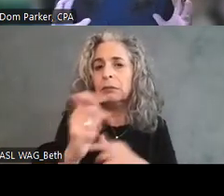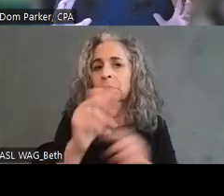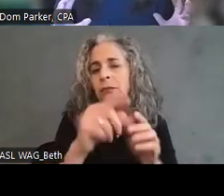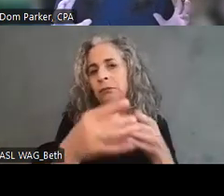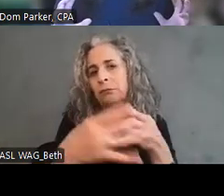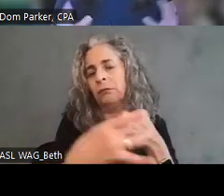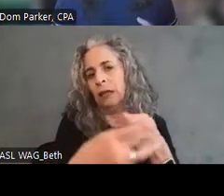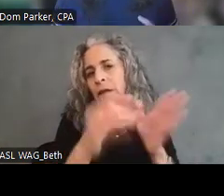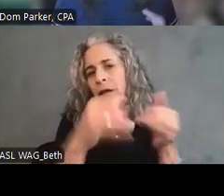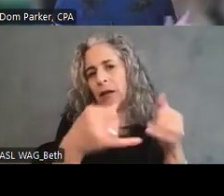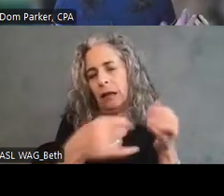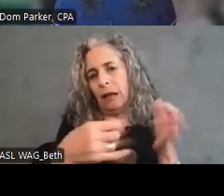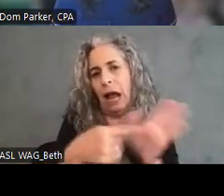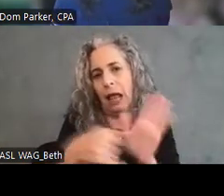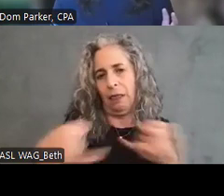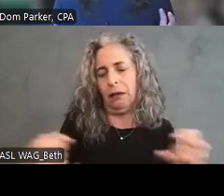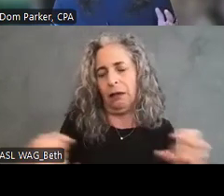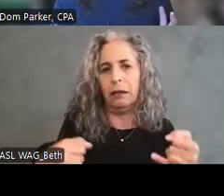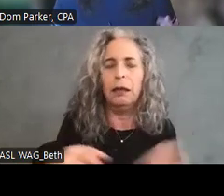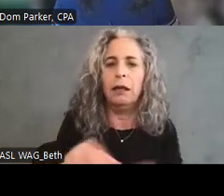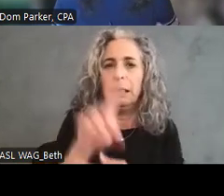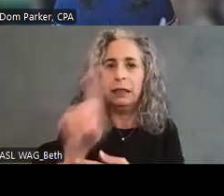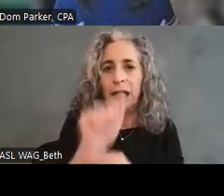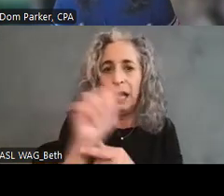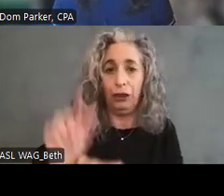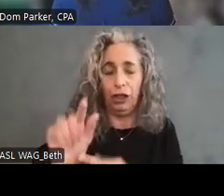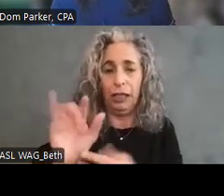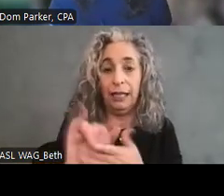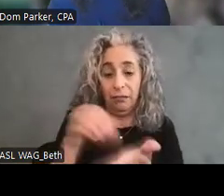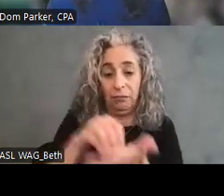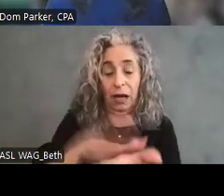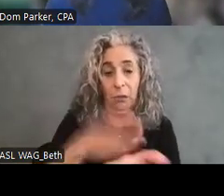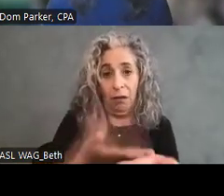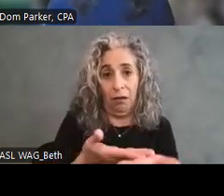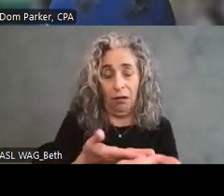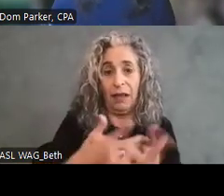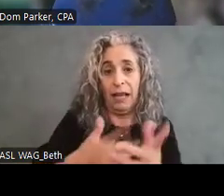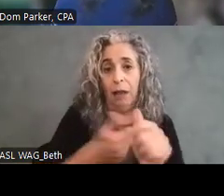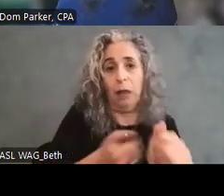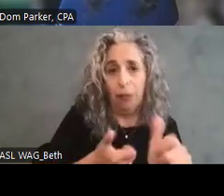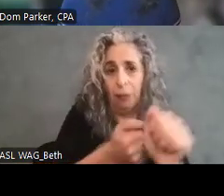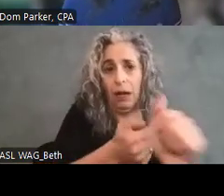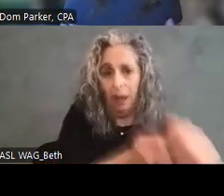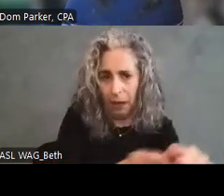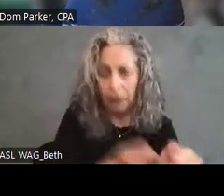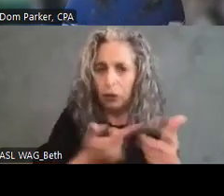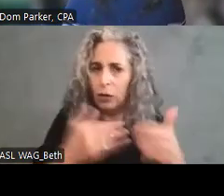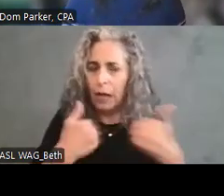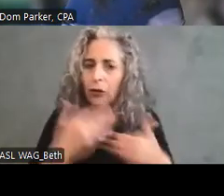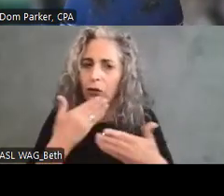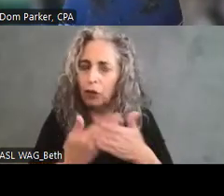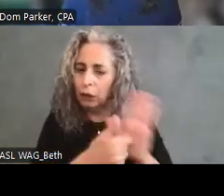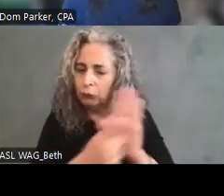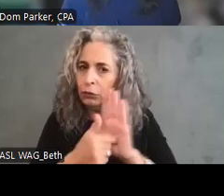They're both, well, the GAG is actually a living document that gets updated a lot of the time, and that has a really good indication of how